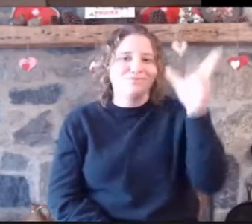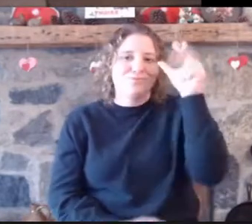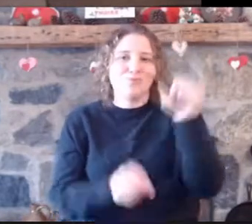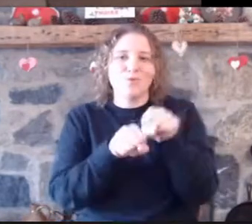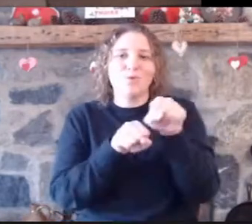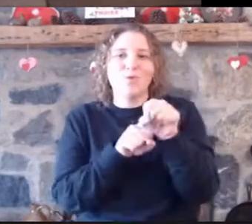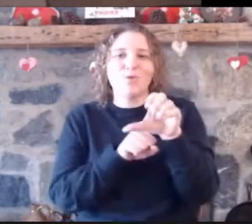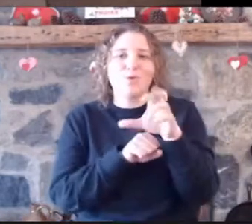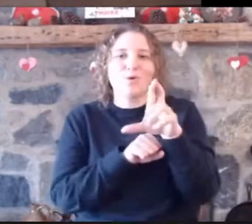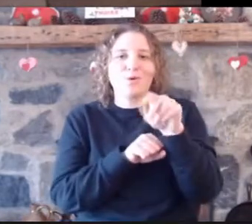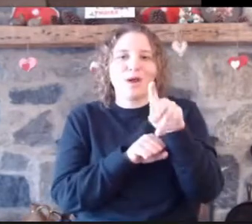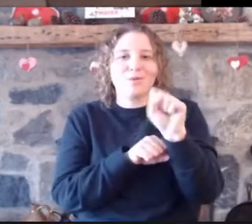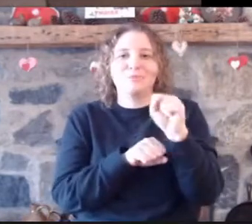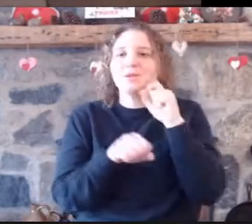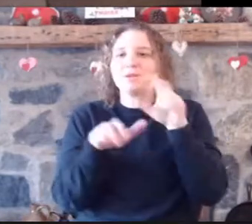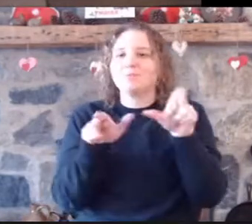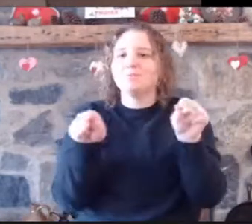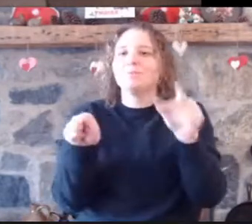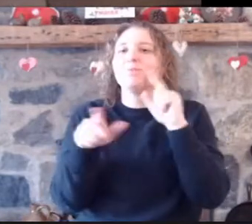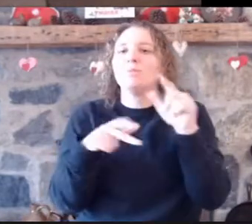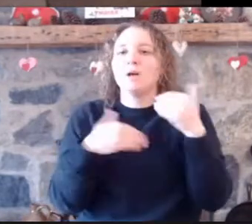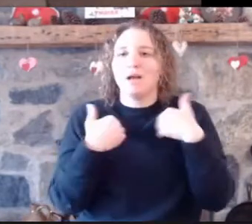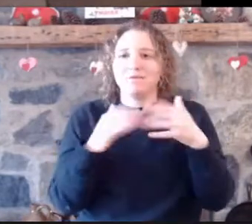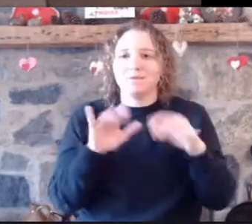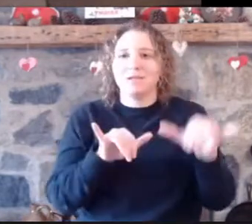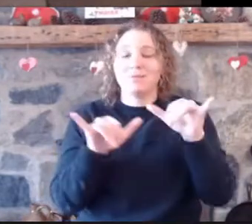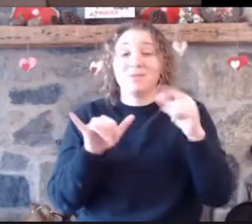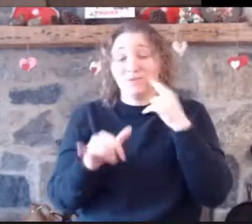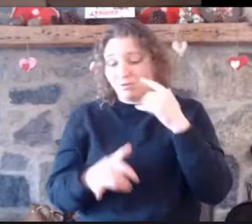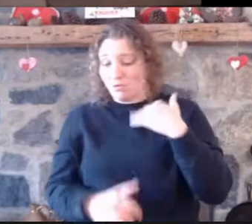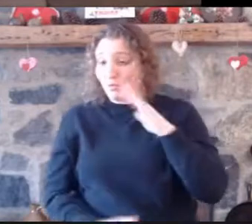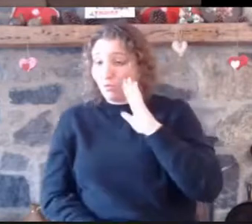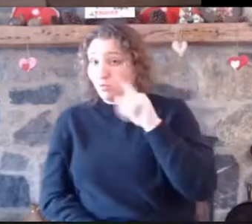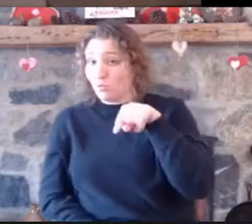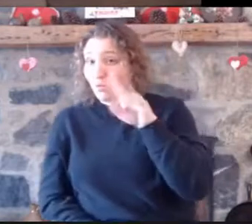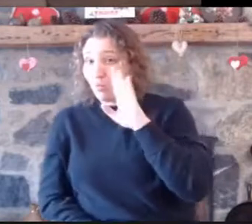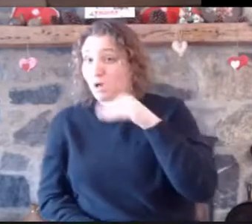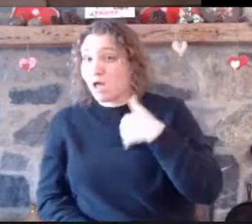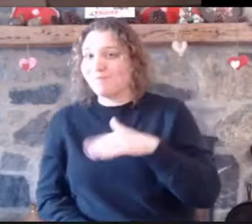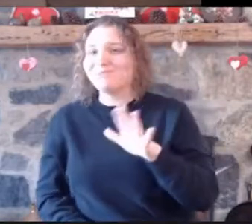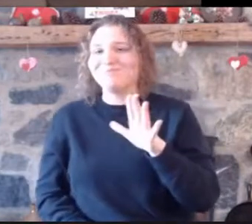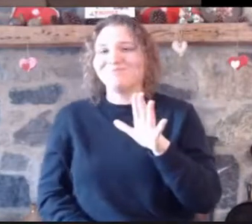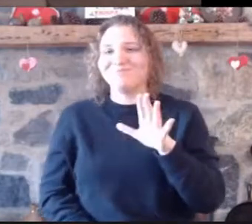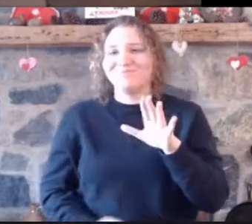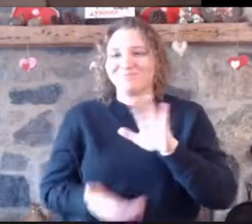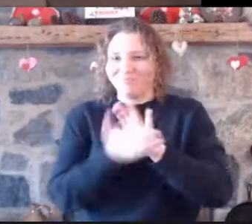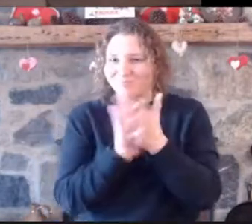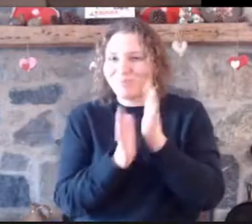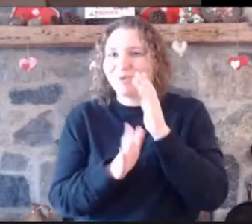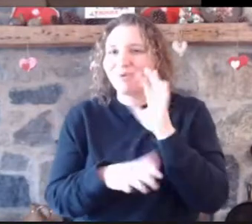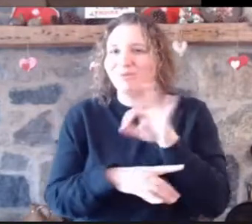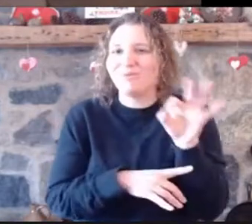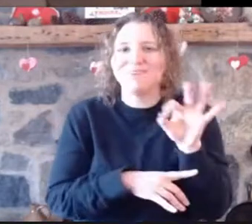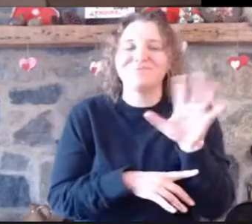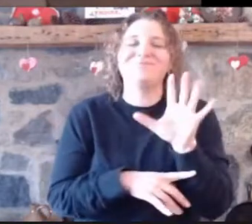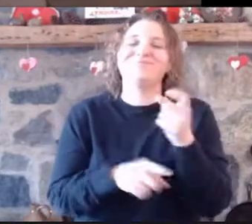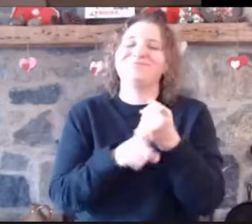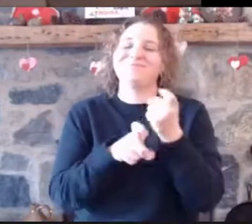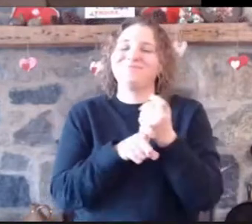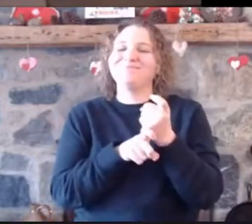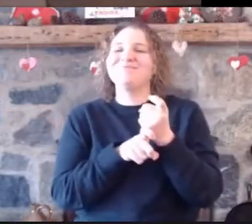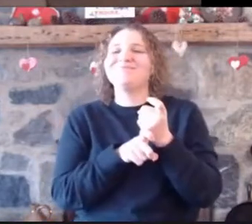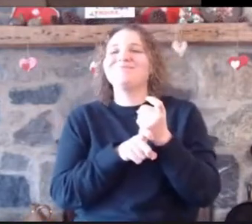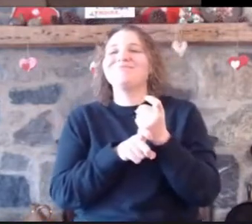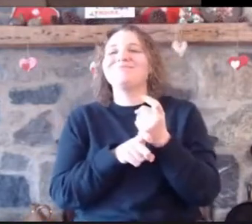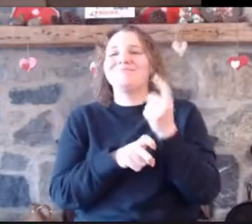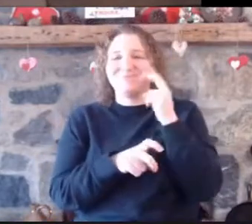No, it's not time for that yet. You have babies. They look like you. It's really fun as, you know, the church moves on. You can look and go, I know whose